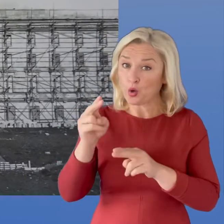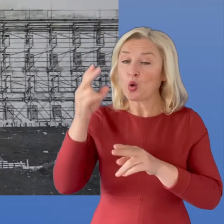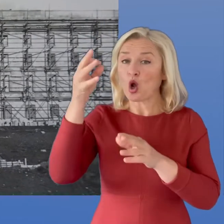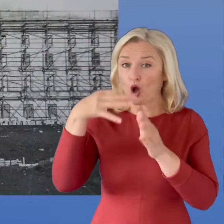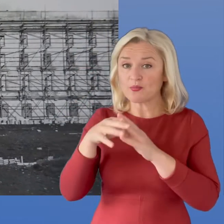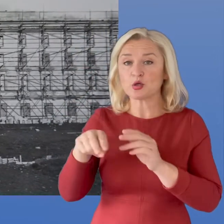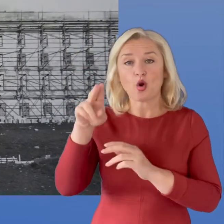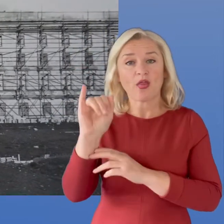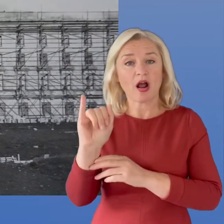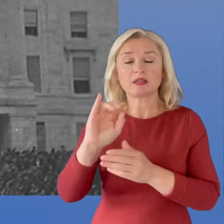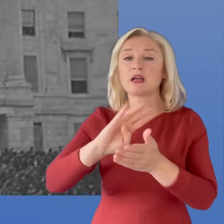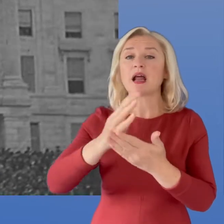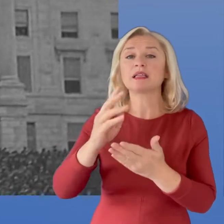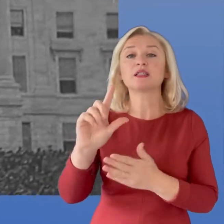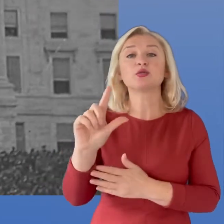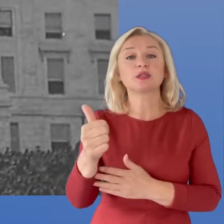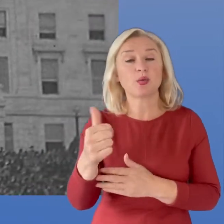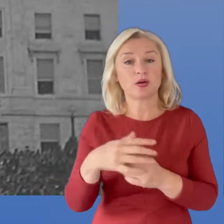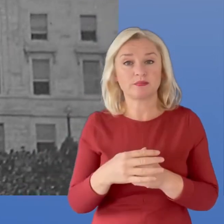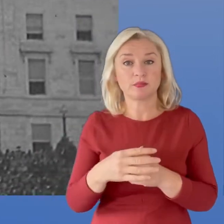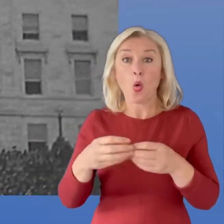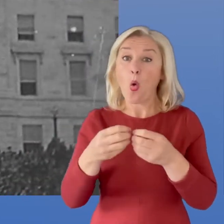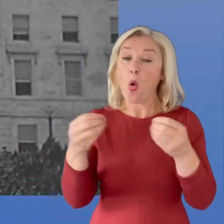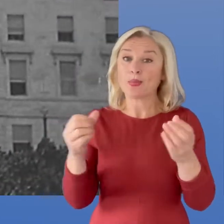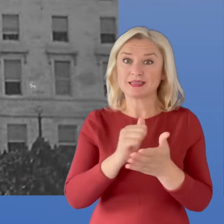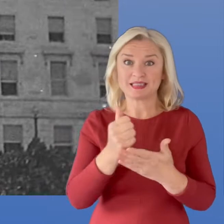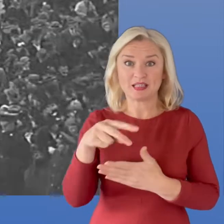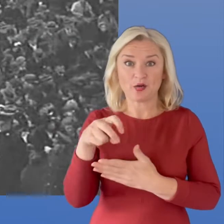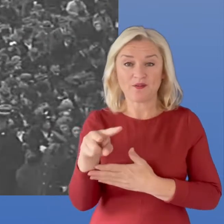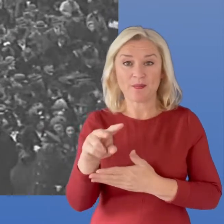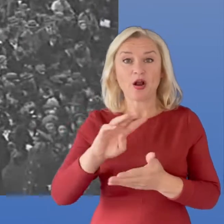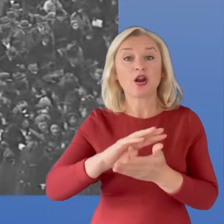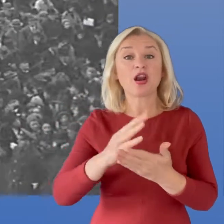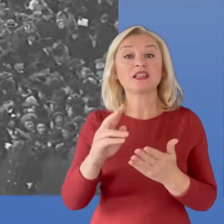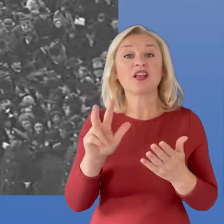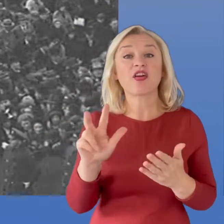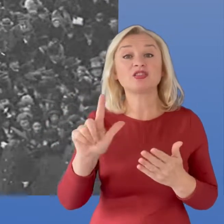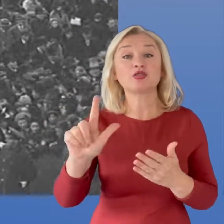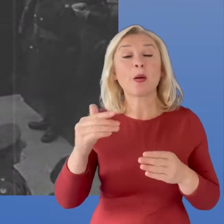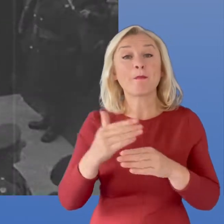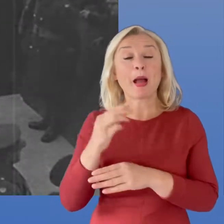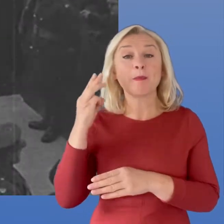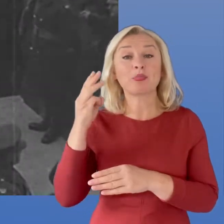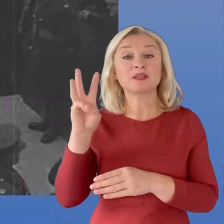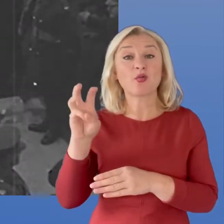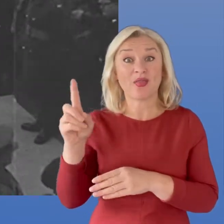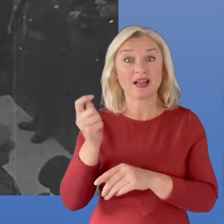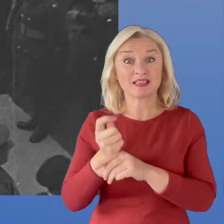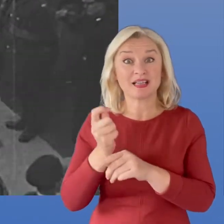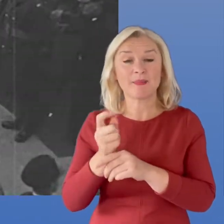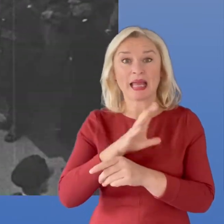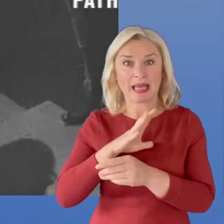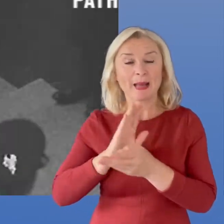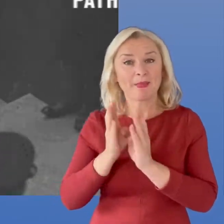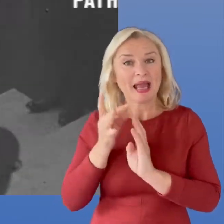Ireland in 1921. It was opened on the 16th of November 1932 by the then Prince of Wales, who would later become